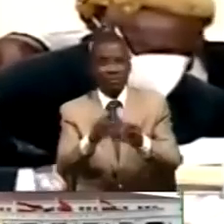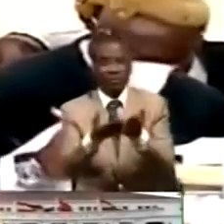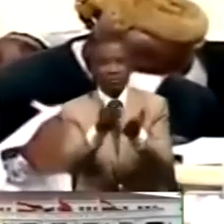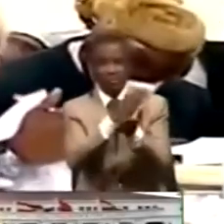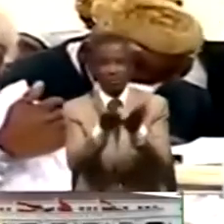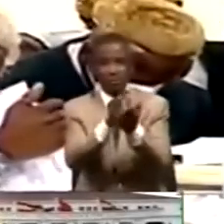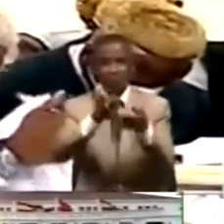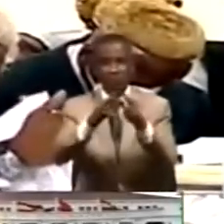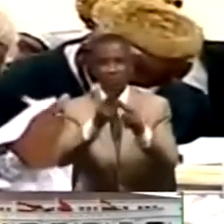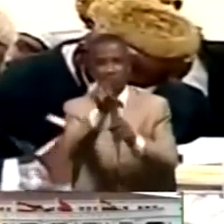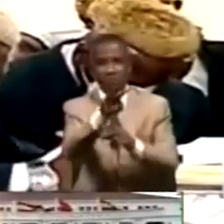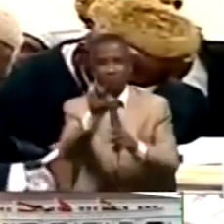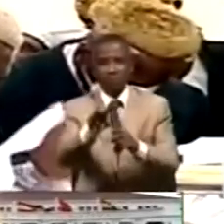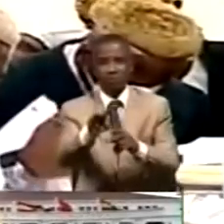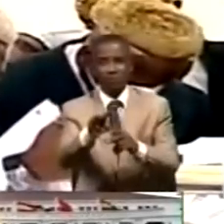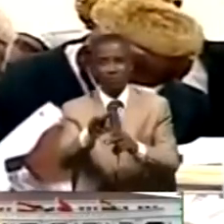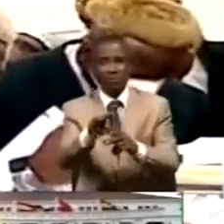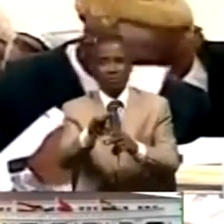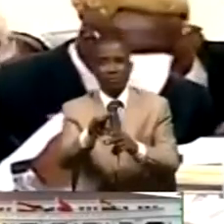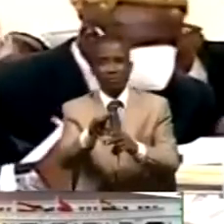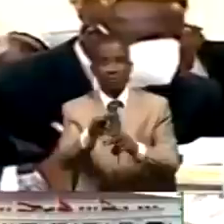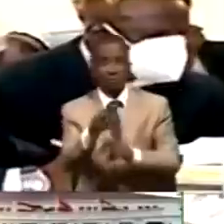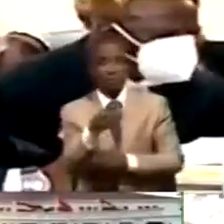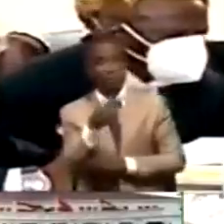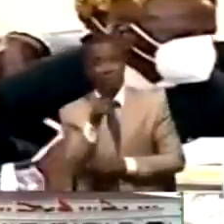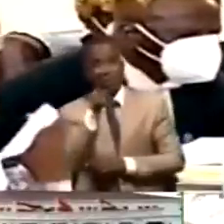Yeah. You said.